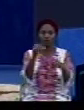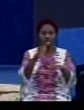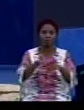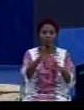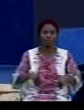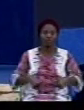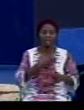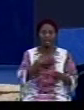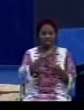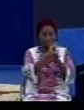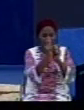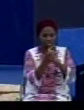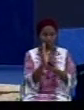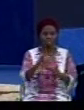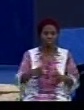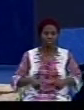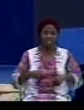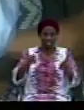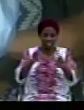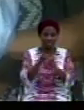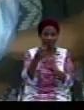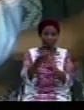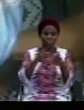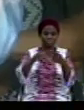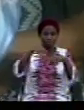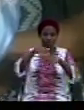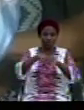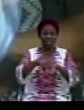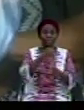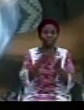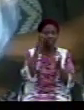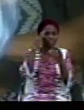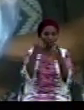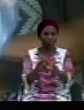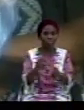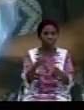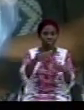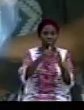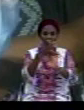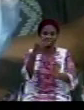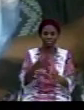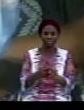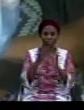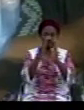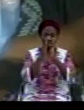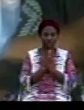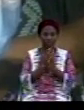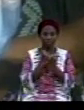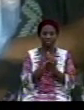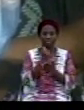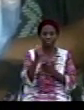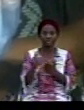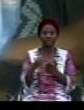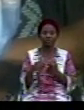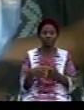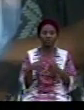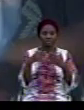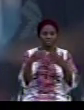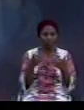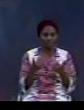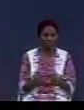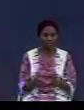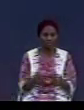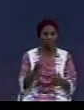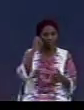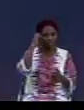from tonight, it will happen in Jesus' name. Now, He also gives you a new